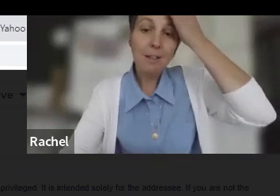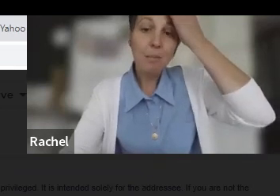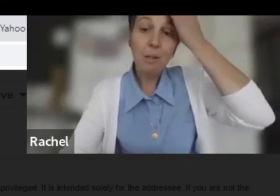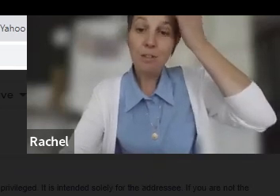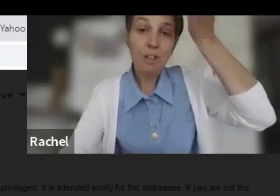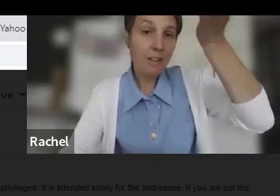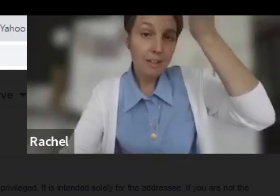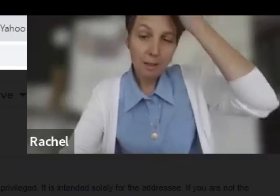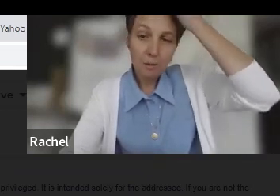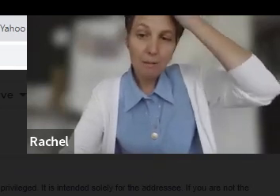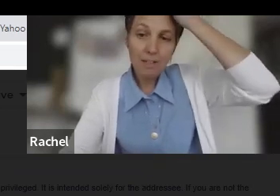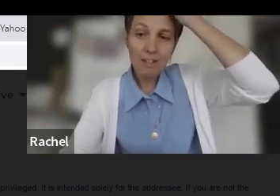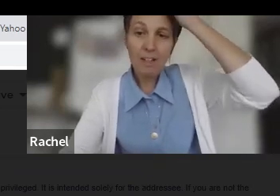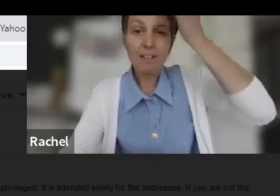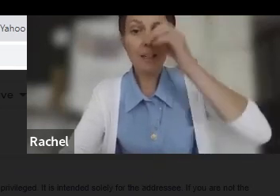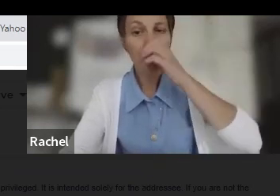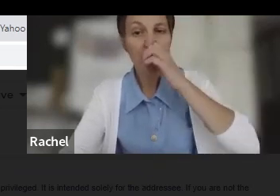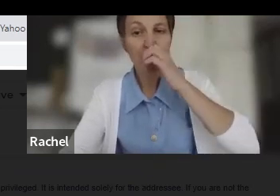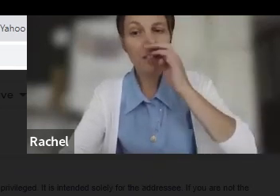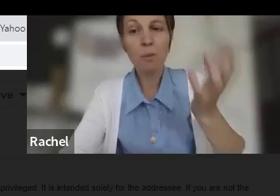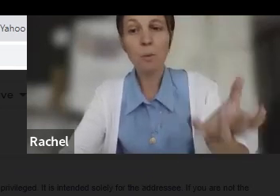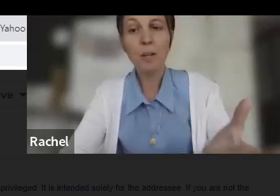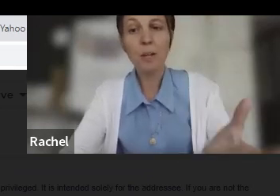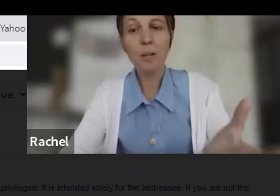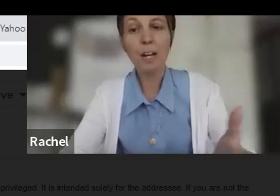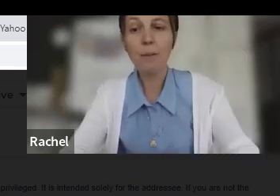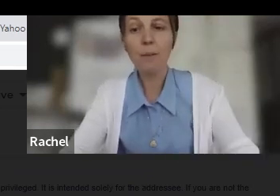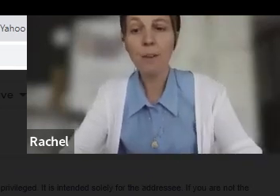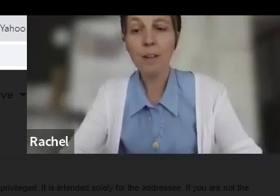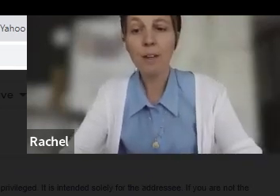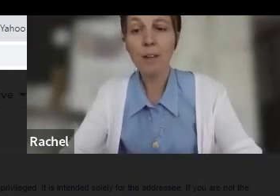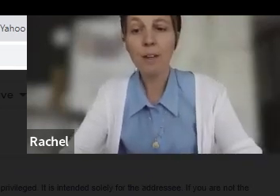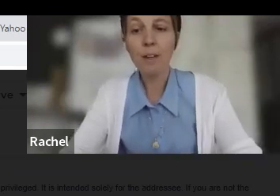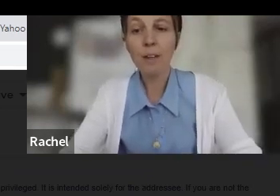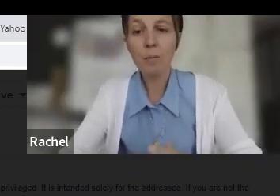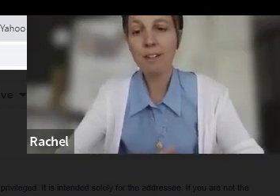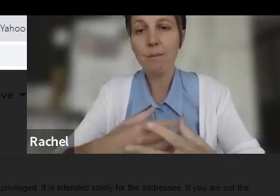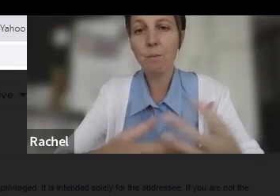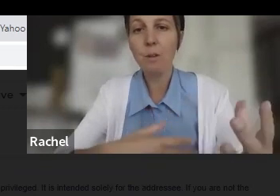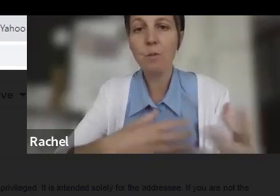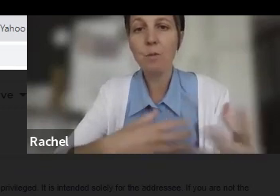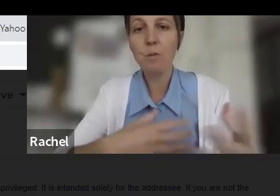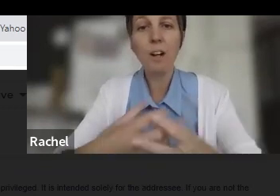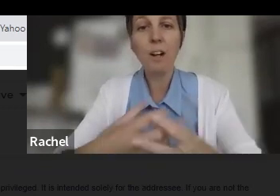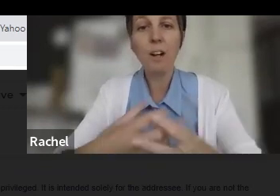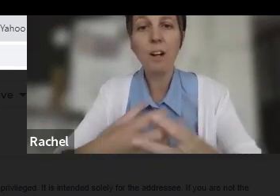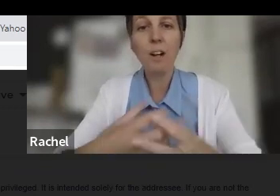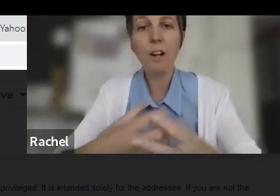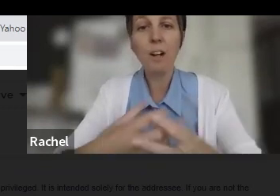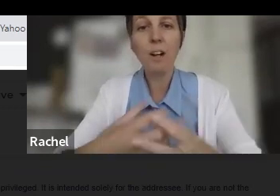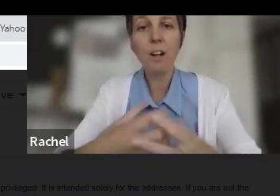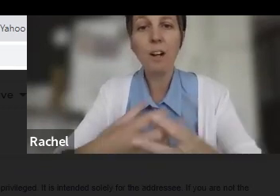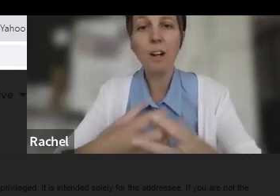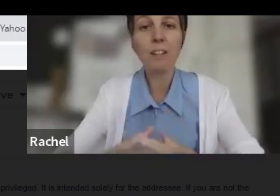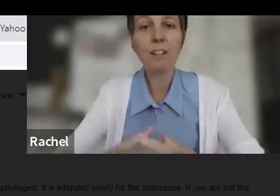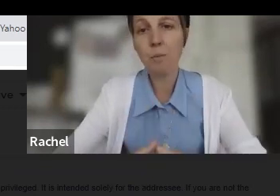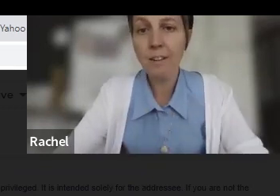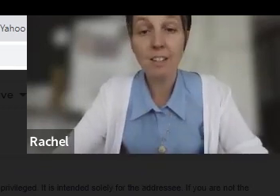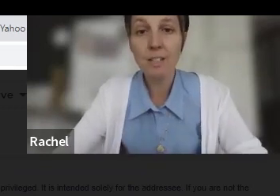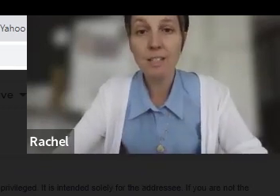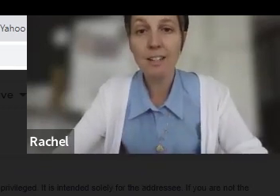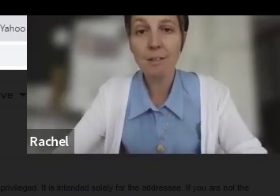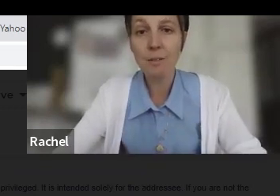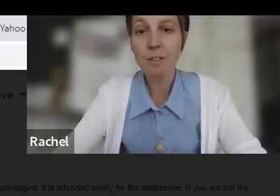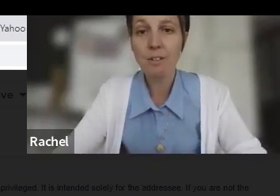that's similar to the assessments. Our assessments last up to an hour. We then we'd write